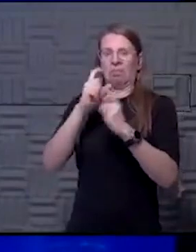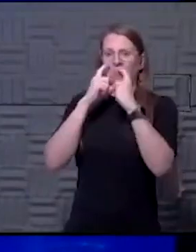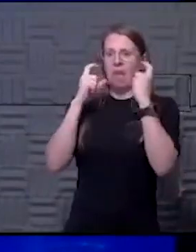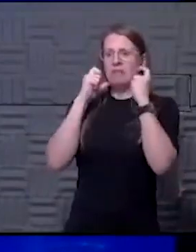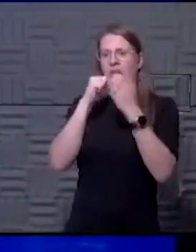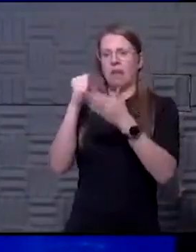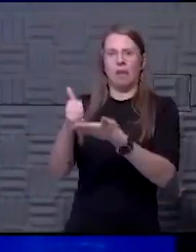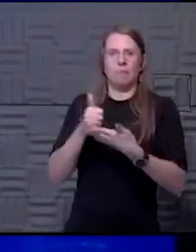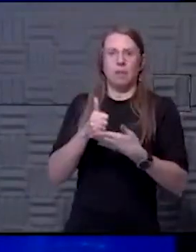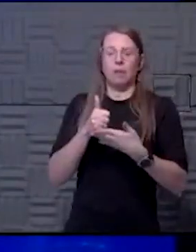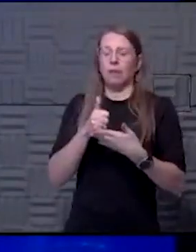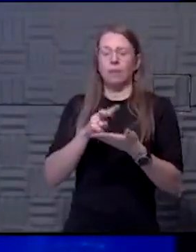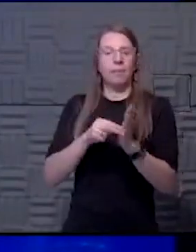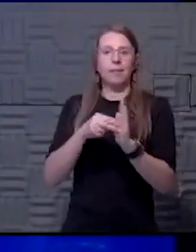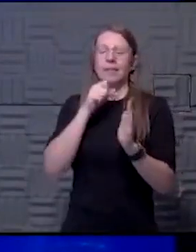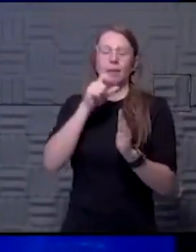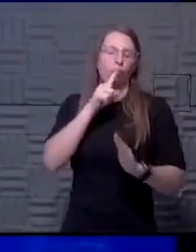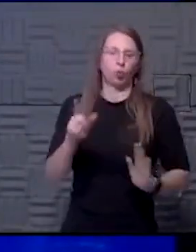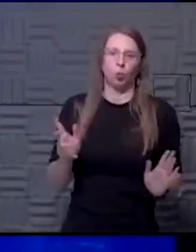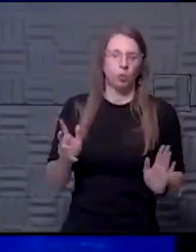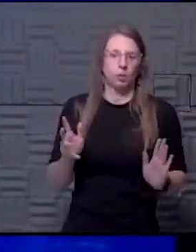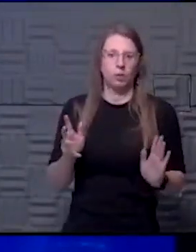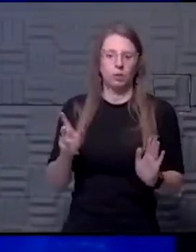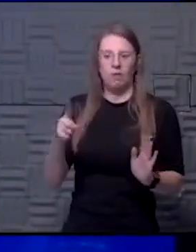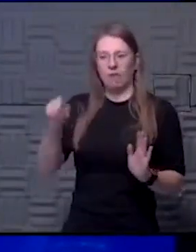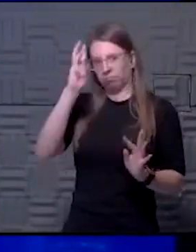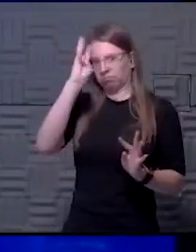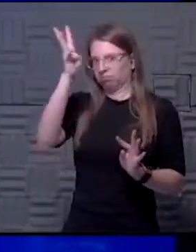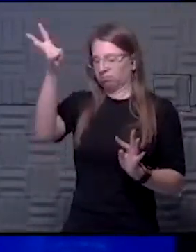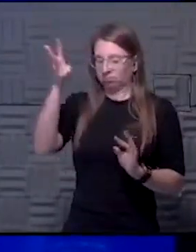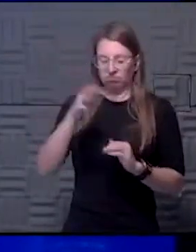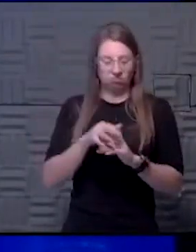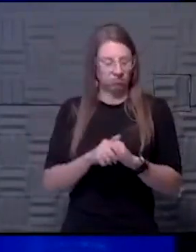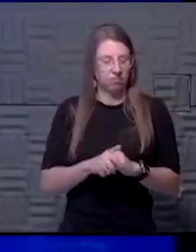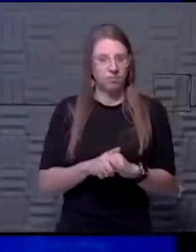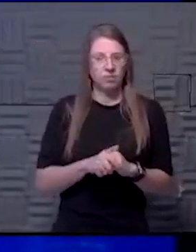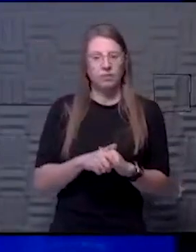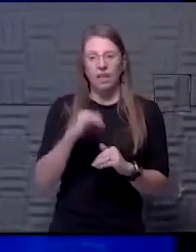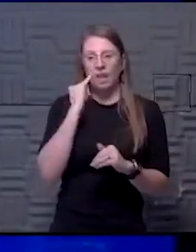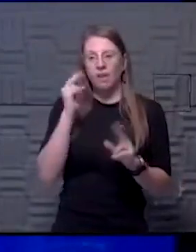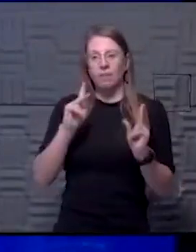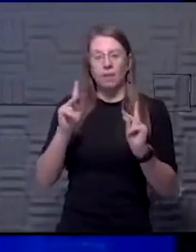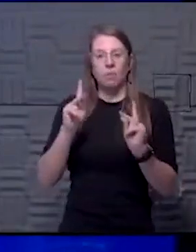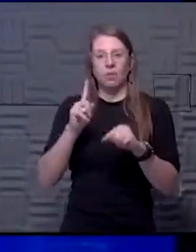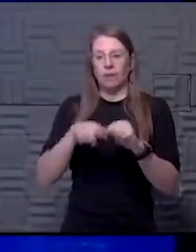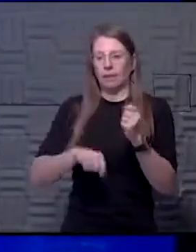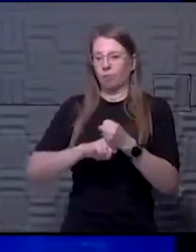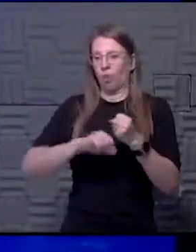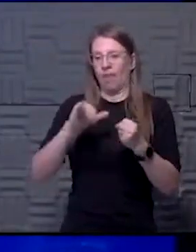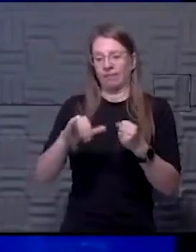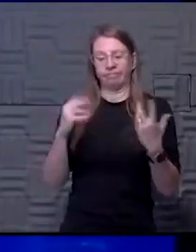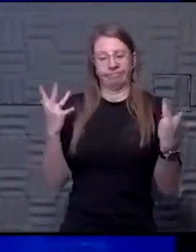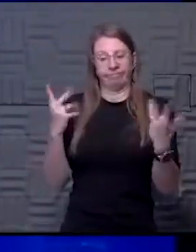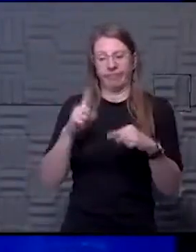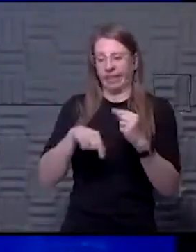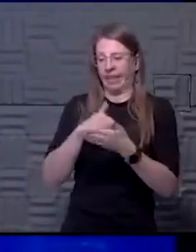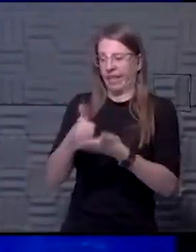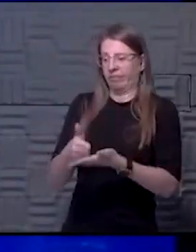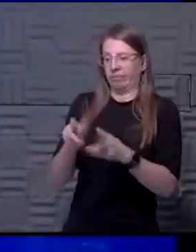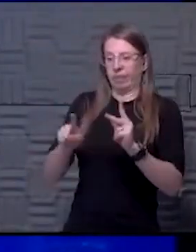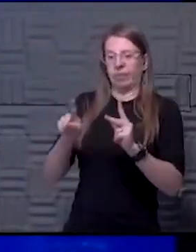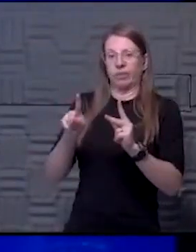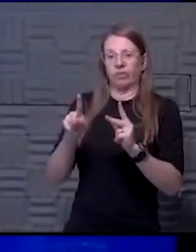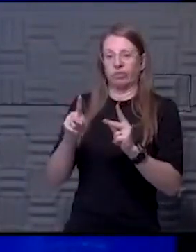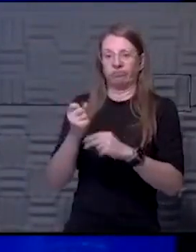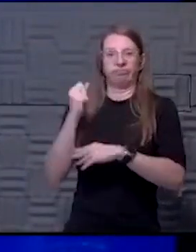and is not grounded in reality. That's the truth. And if people contest that, I can't help you. You know, I just can't help people who want to stand up and lie